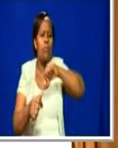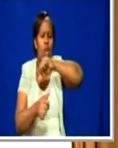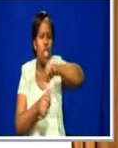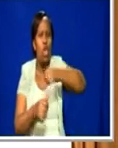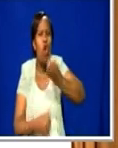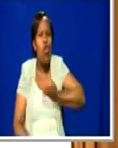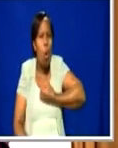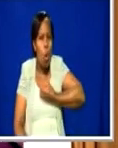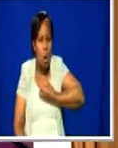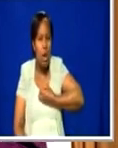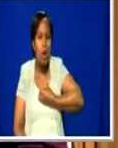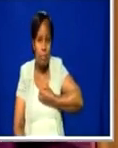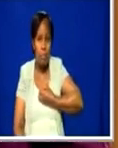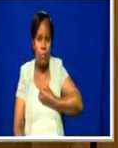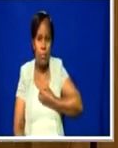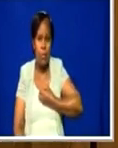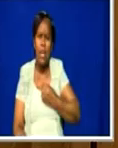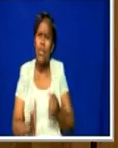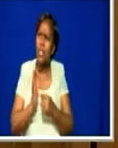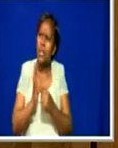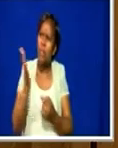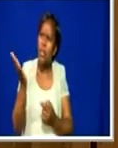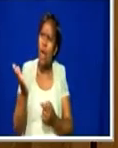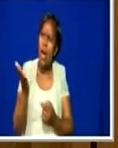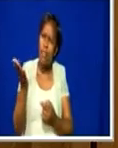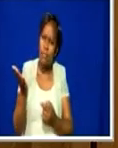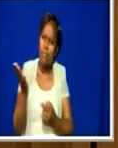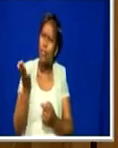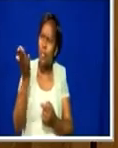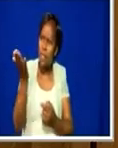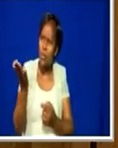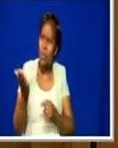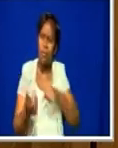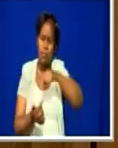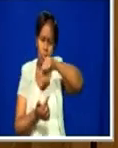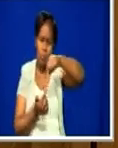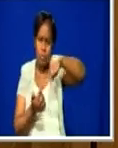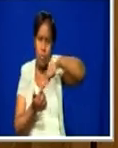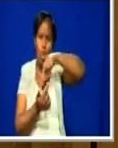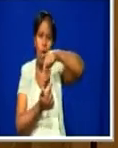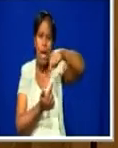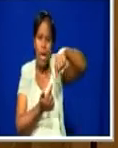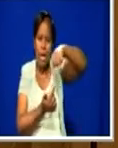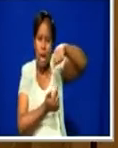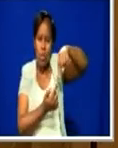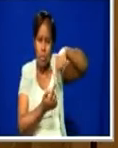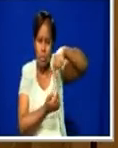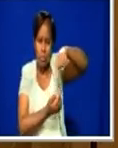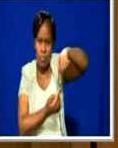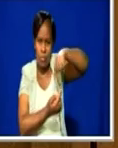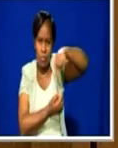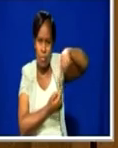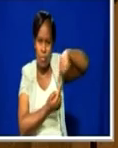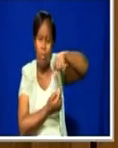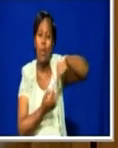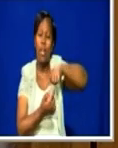itself. its own axis. So it's like you're having the planet rotating, but at the same time it is going round. Going round. So Yeah, it is spinning. it's